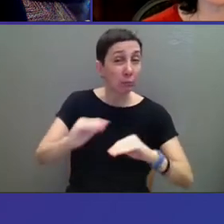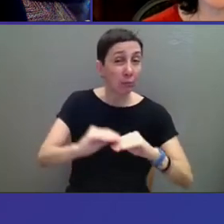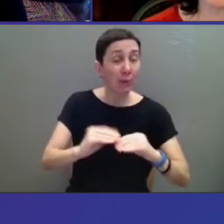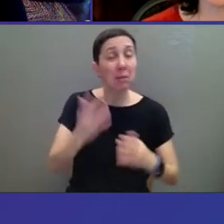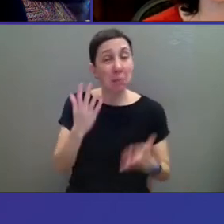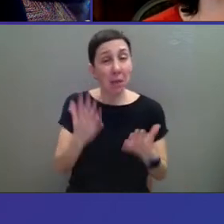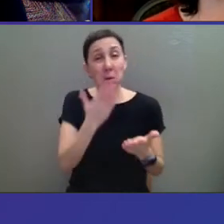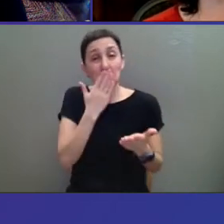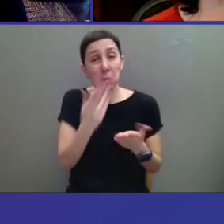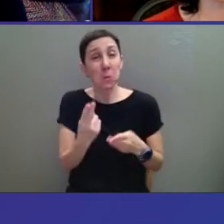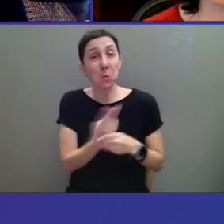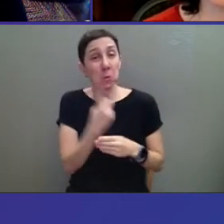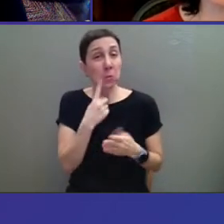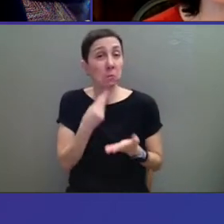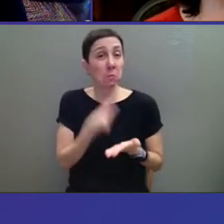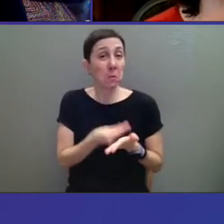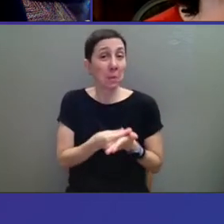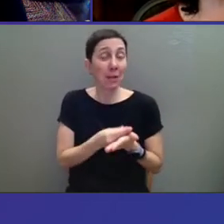of money.